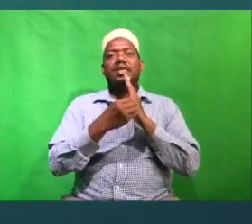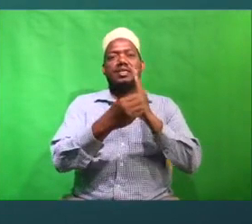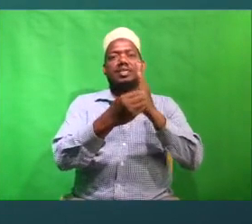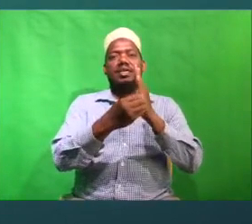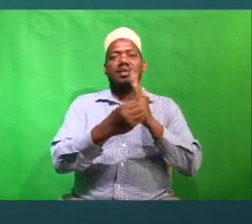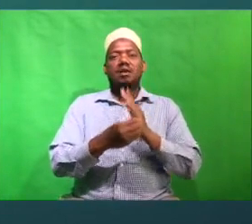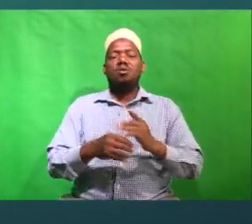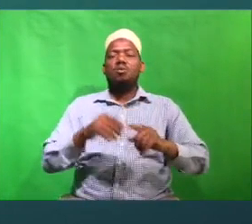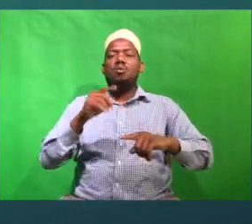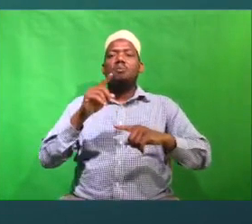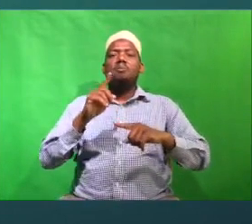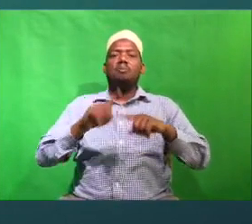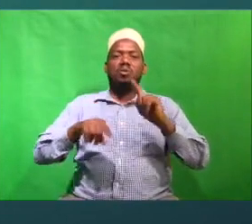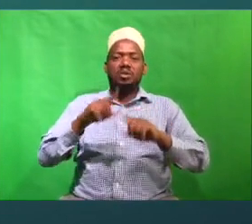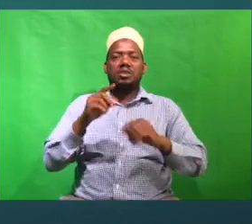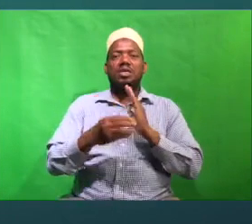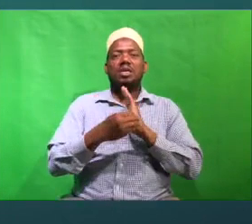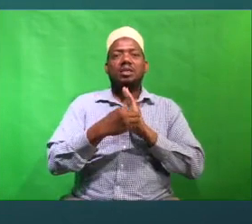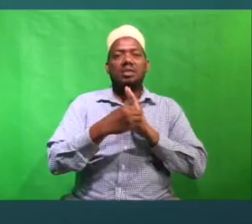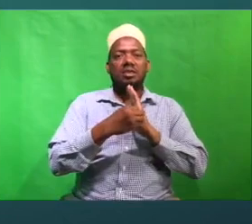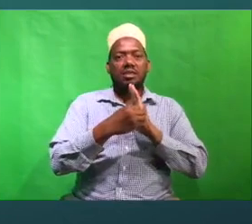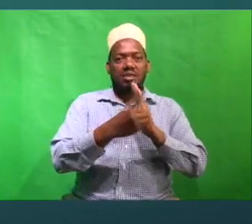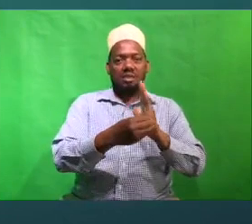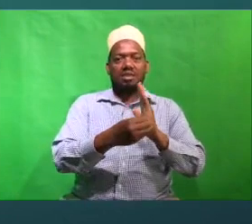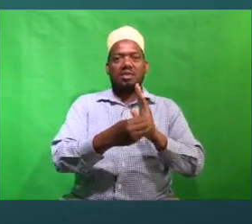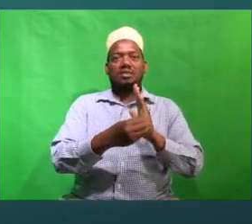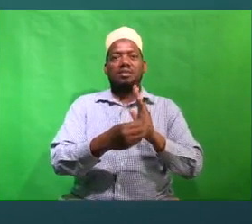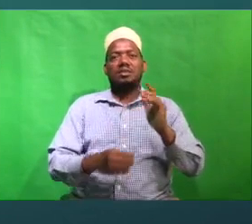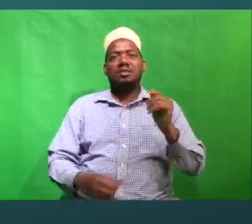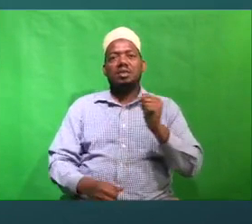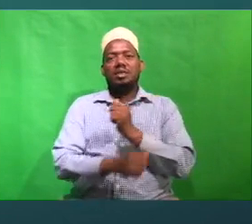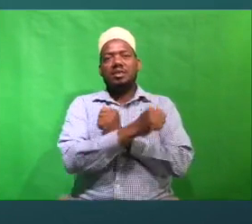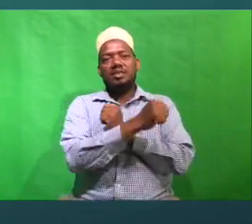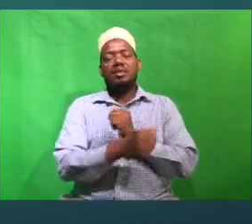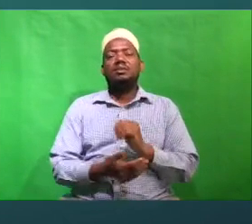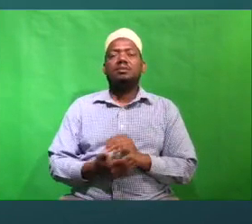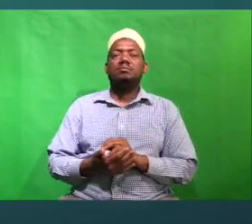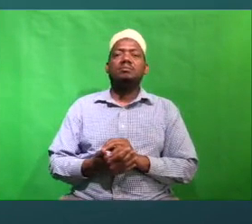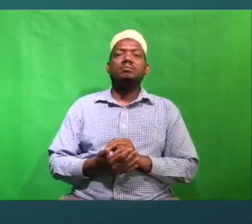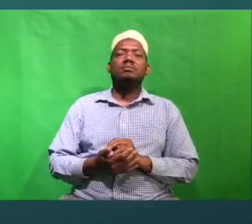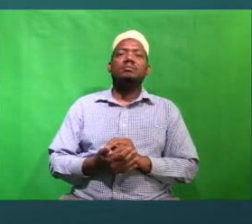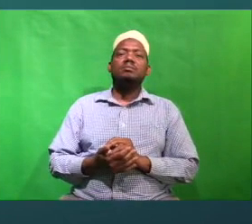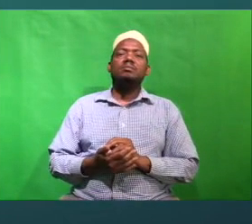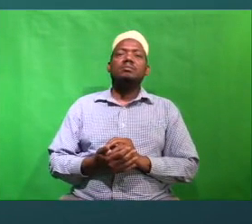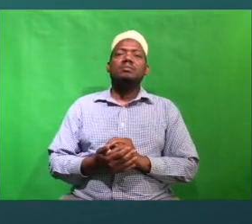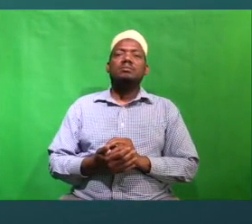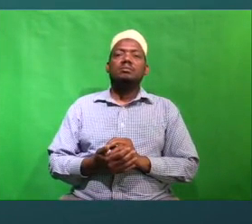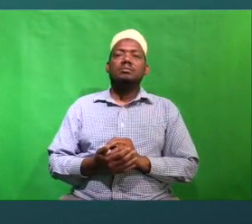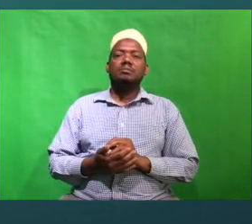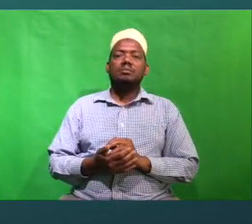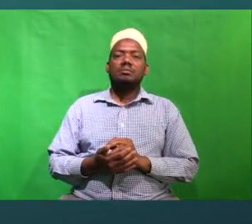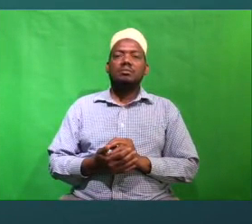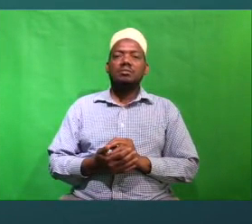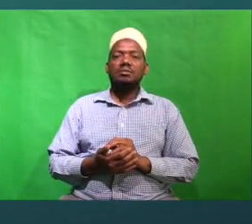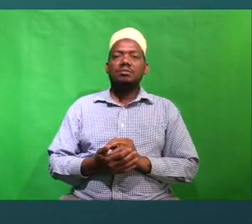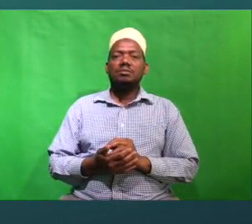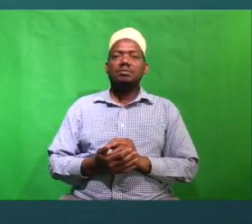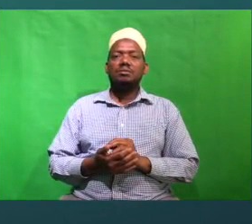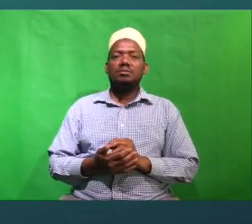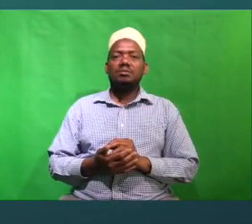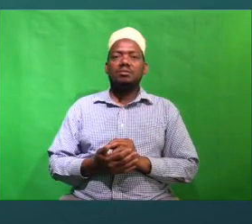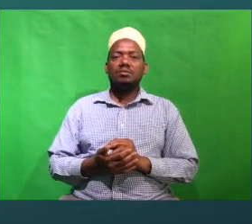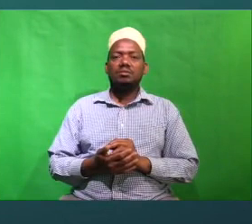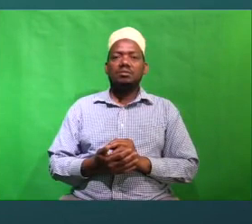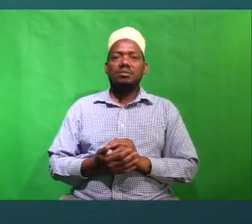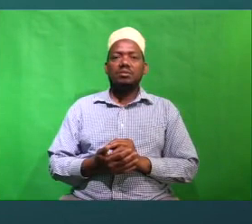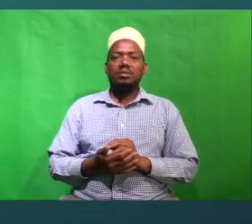political leaders. It means sometimes government establish new town for the different